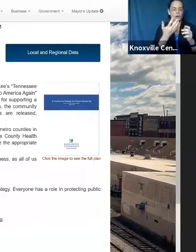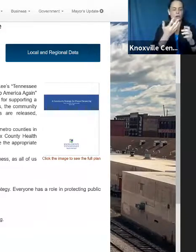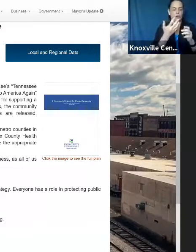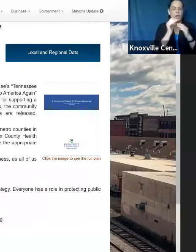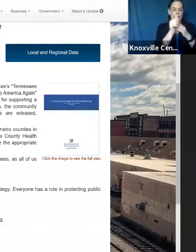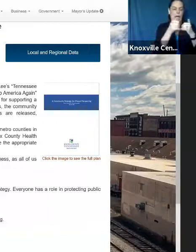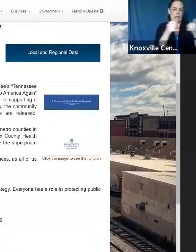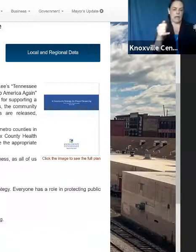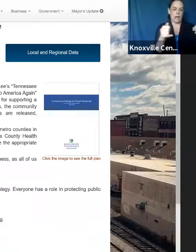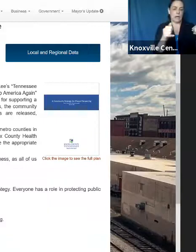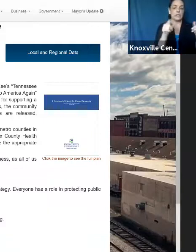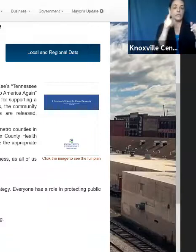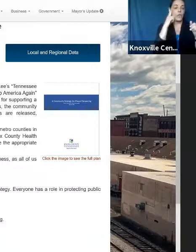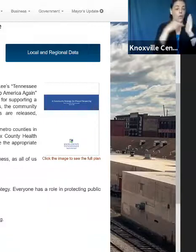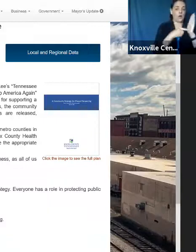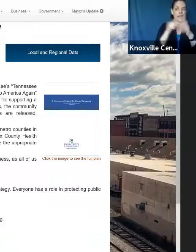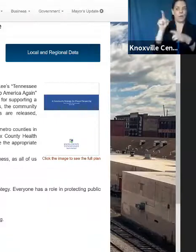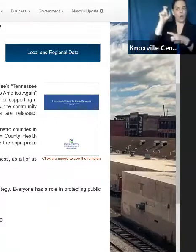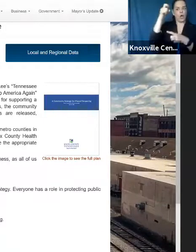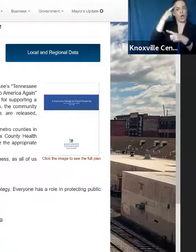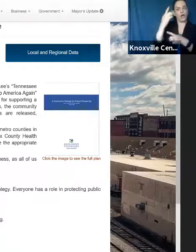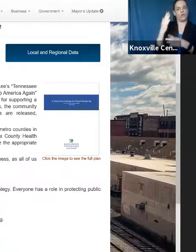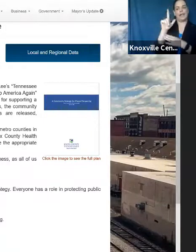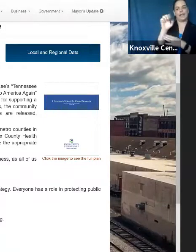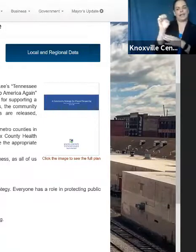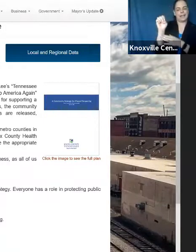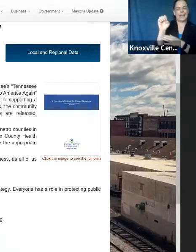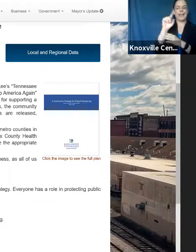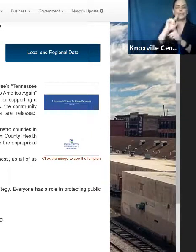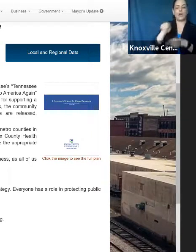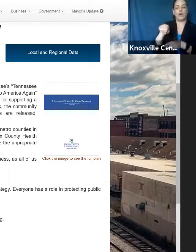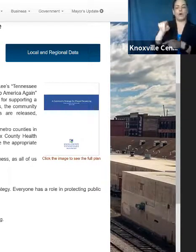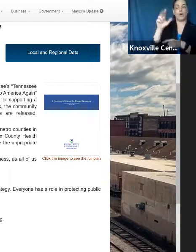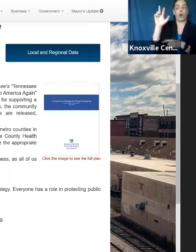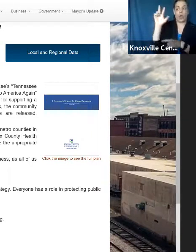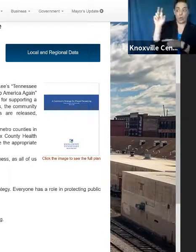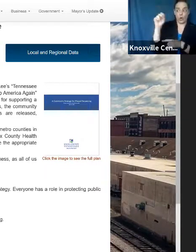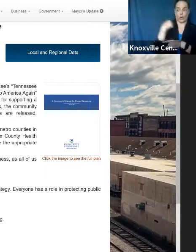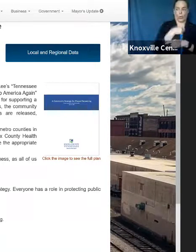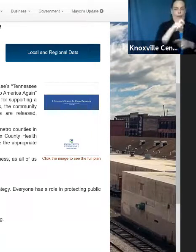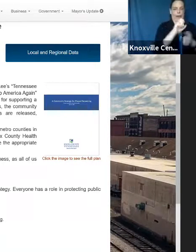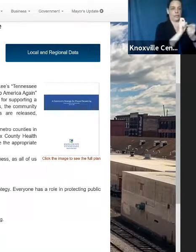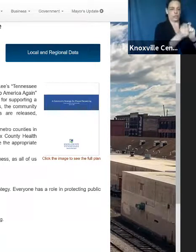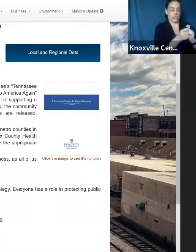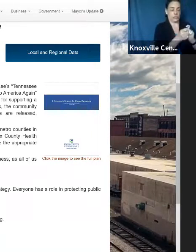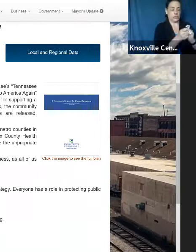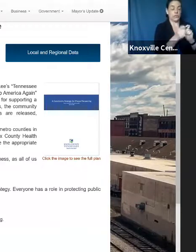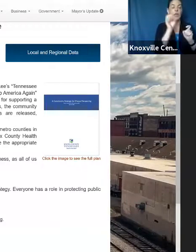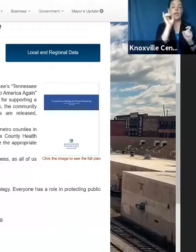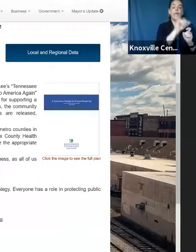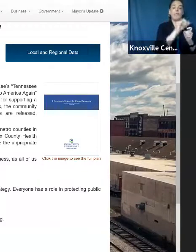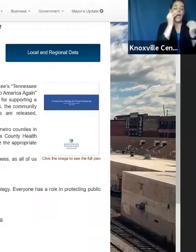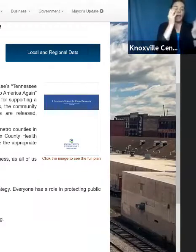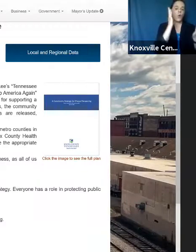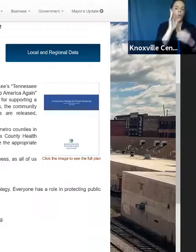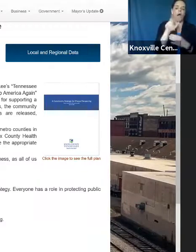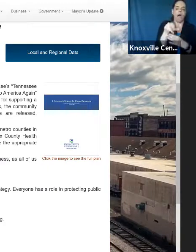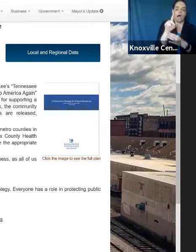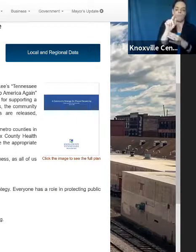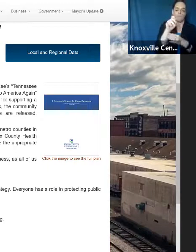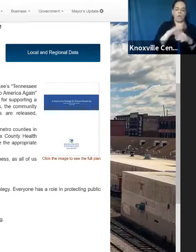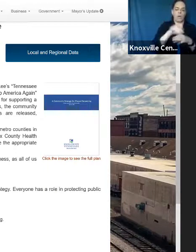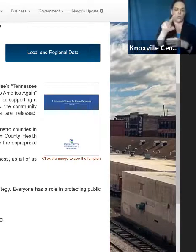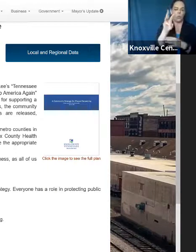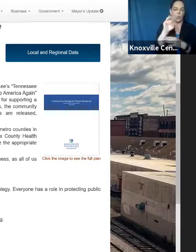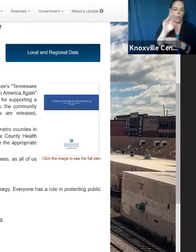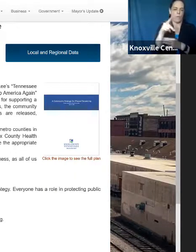Order 30. Those amendments and updates will be documented on this webpage later today. The second